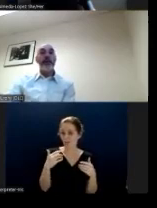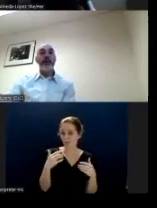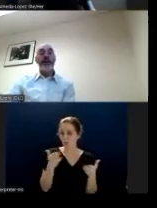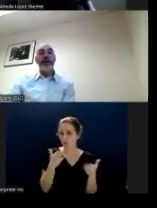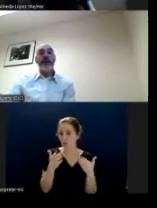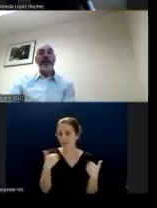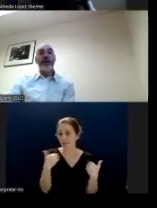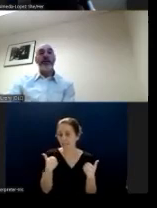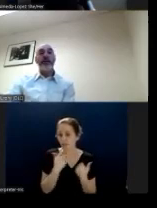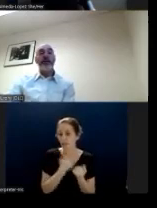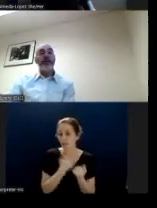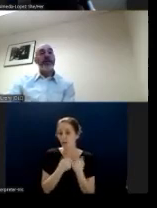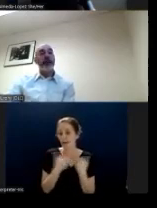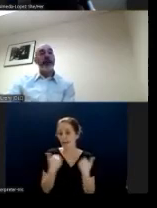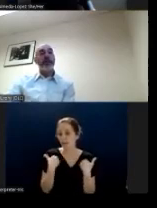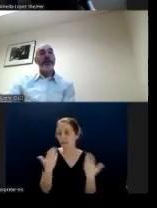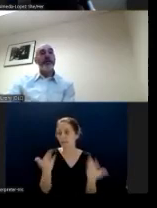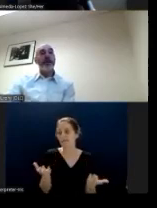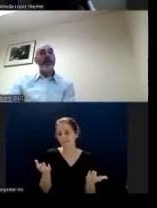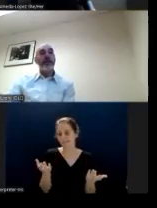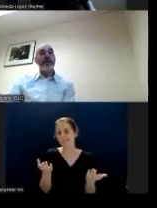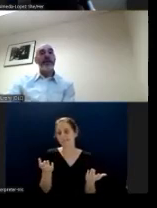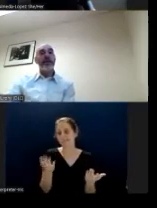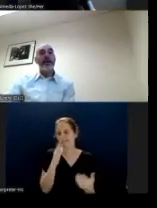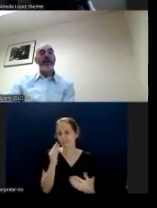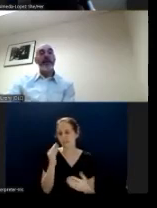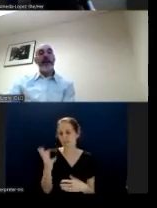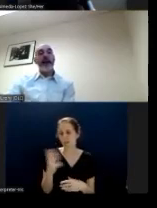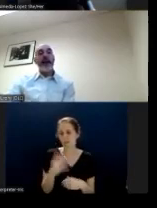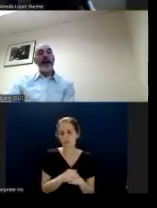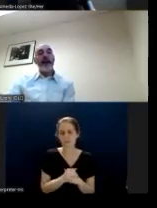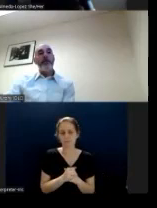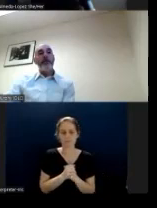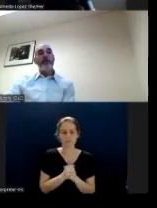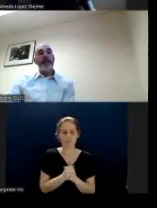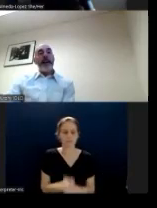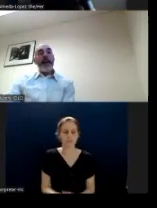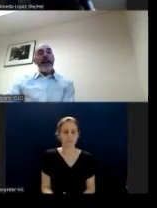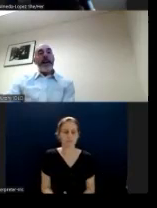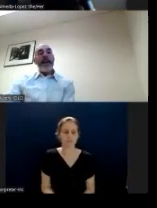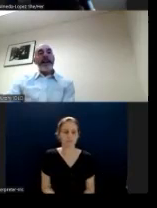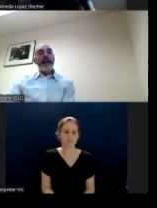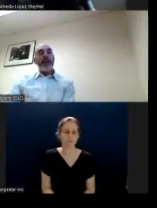of someone using a service animal while they're voting.